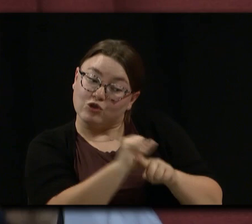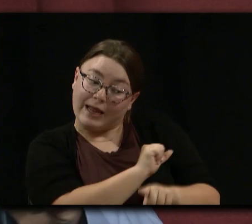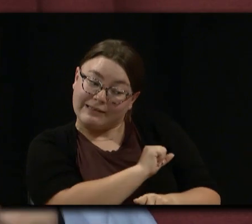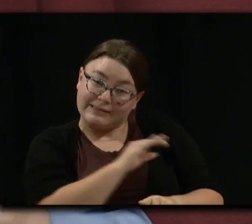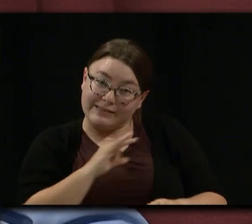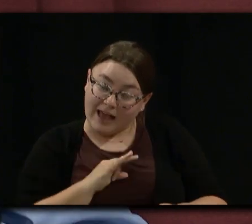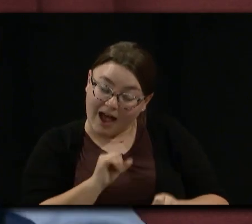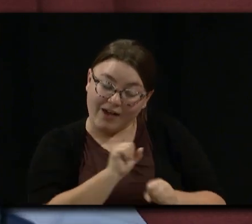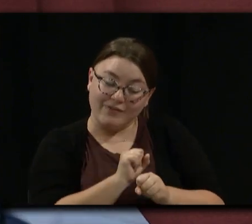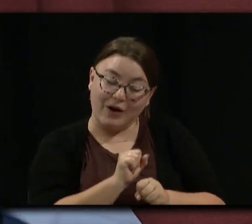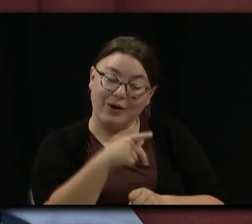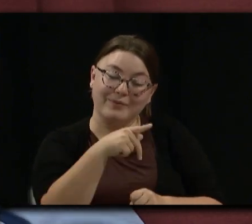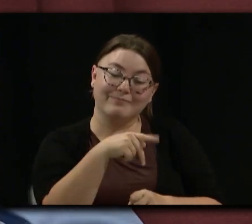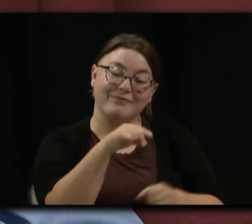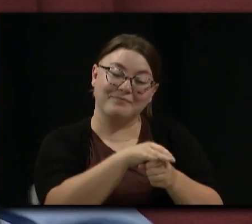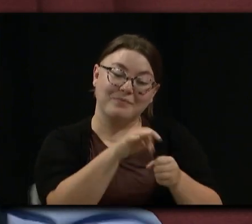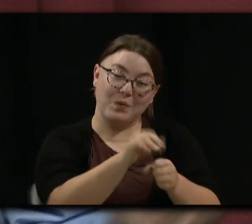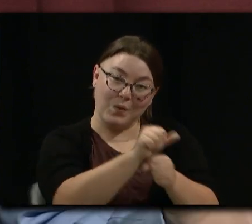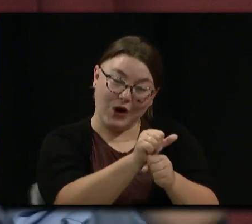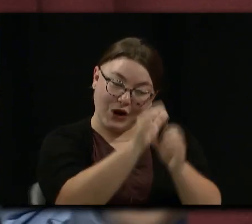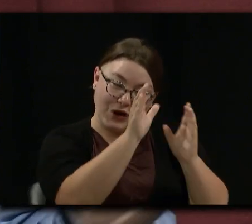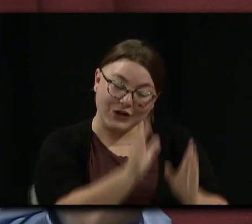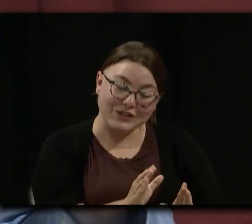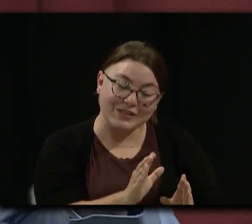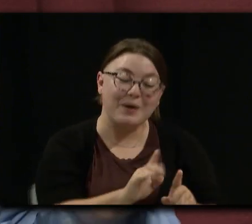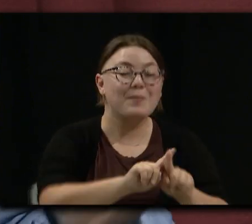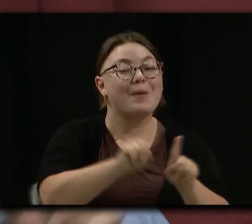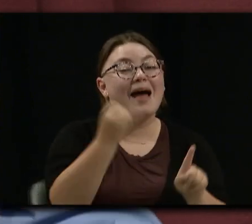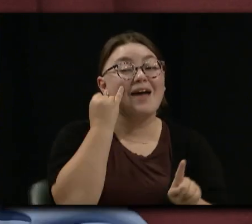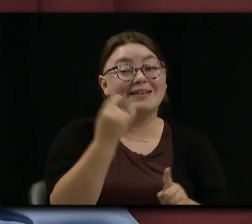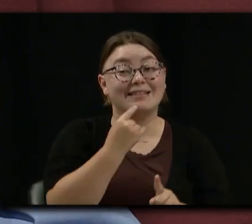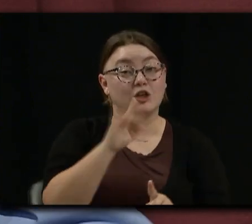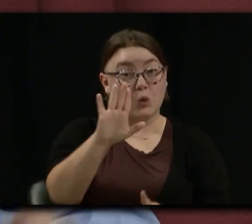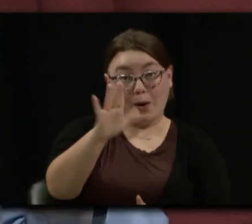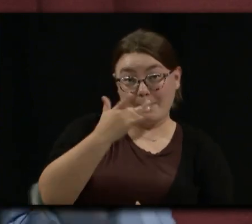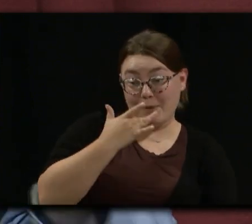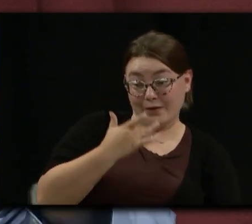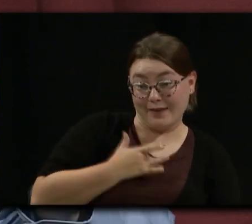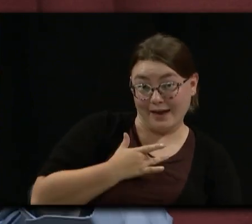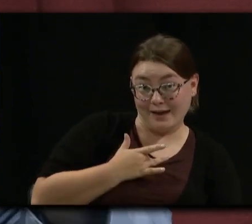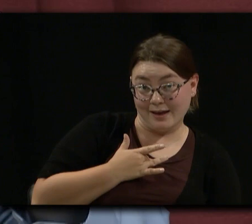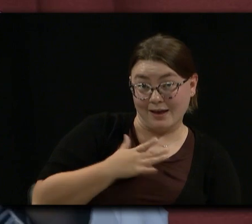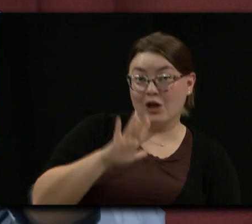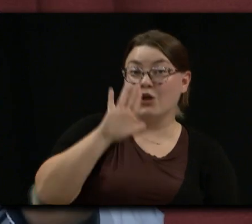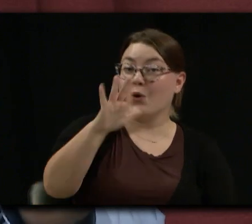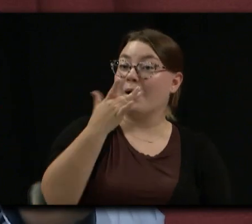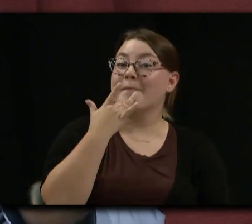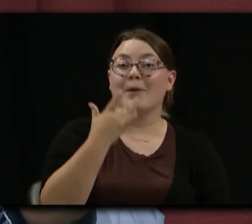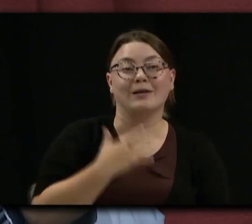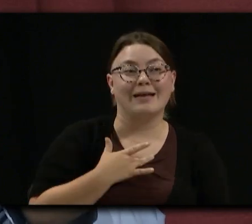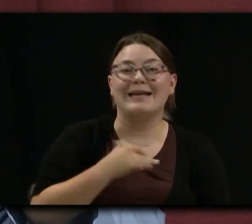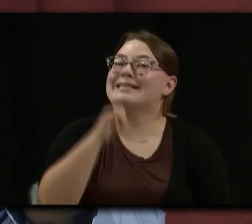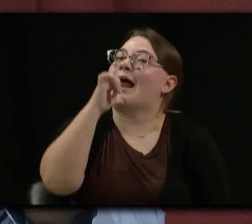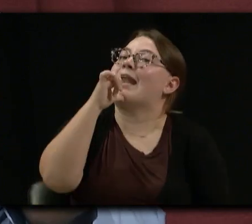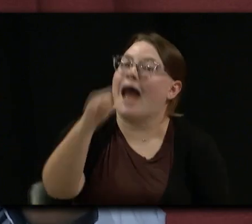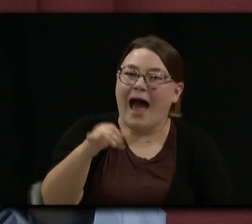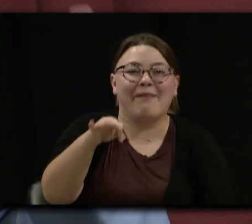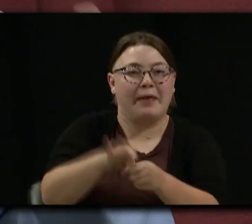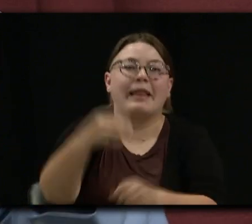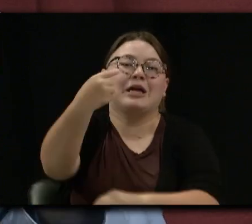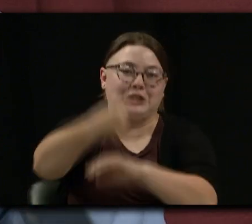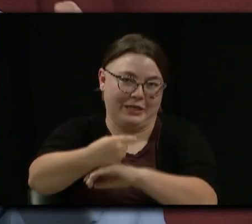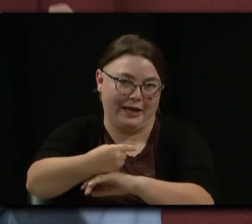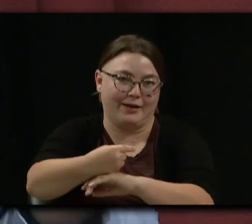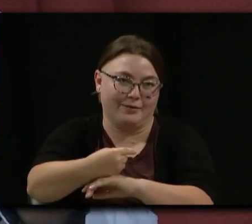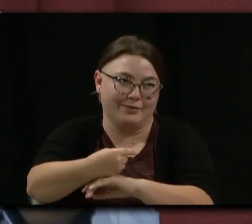the voters to also be mindful when it asks for your birth date. Your birth date is not the day of the election. Right. And